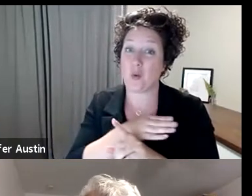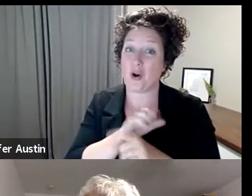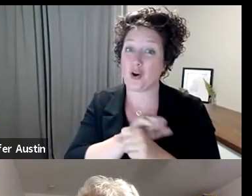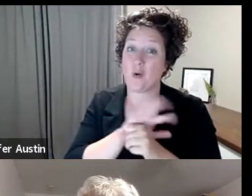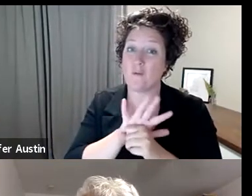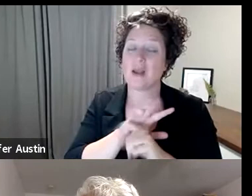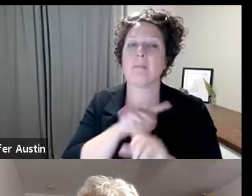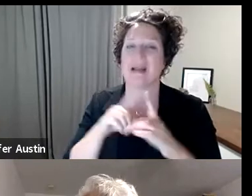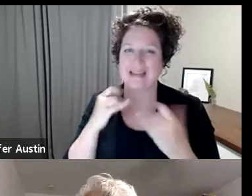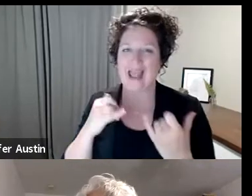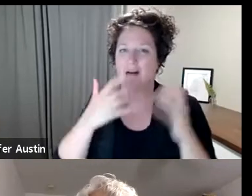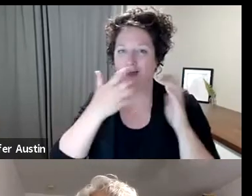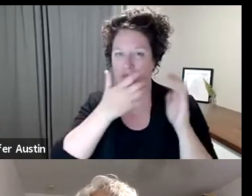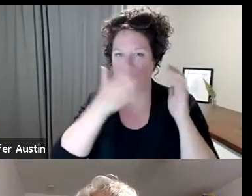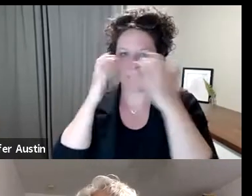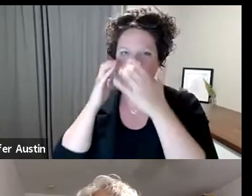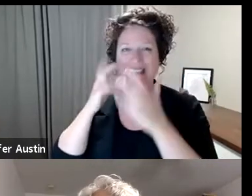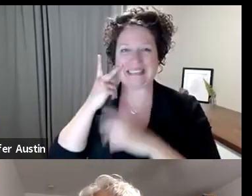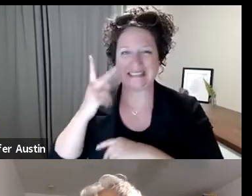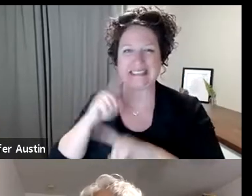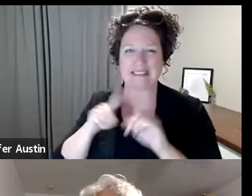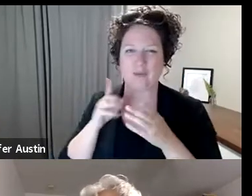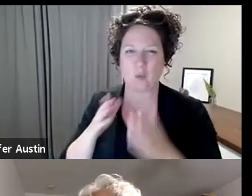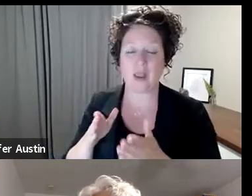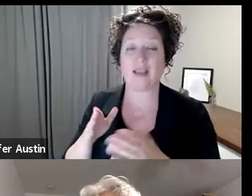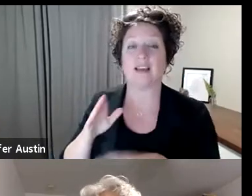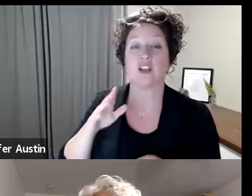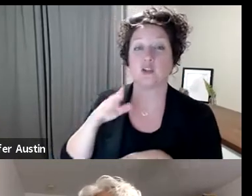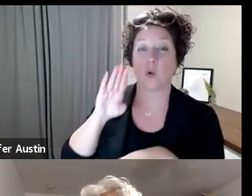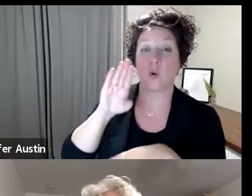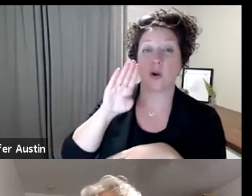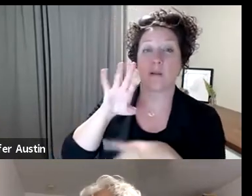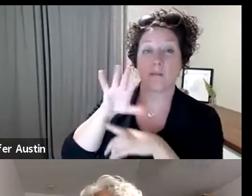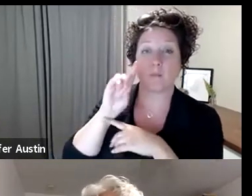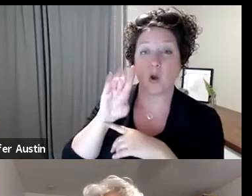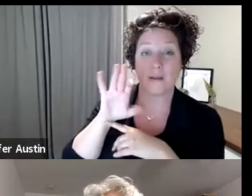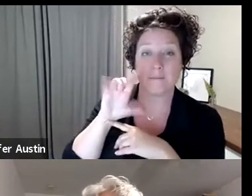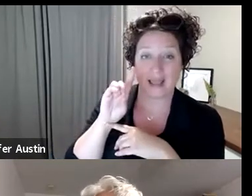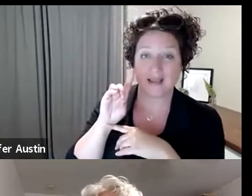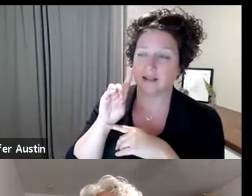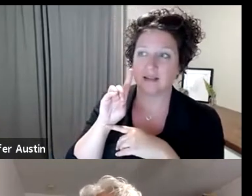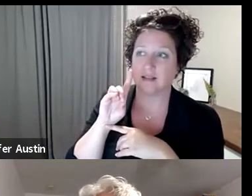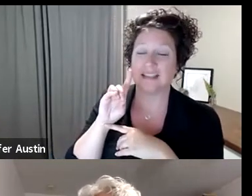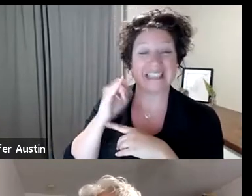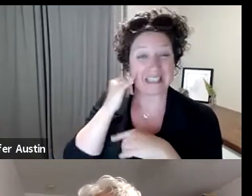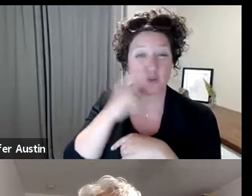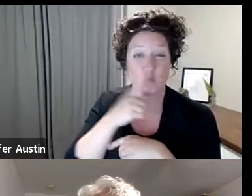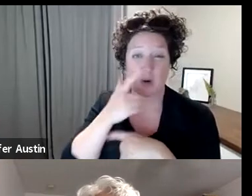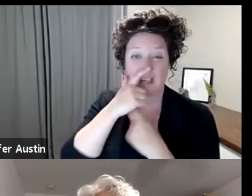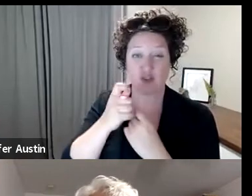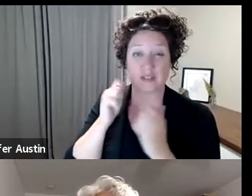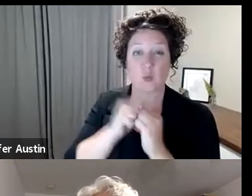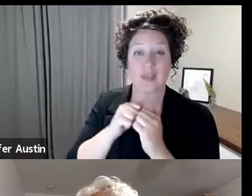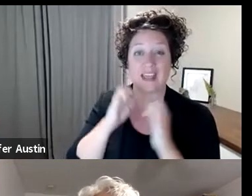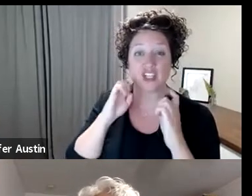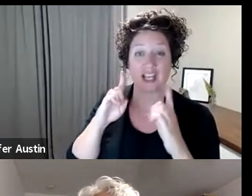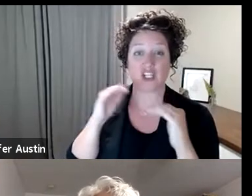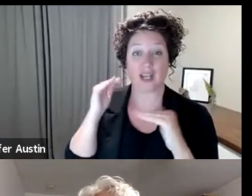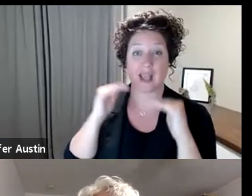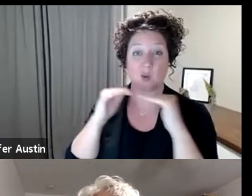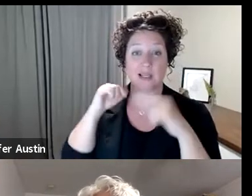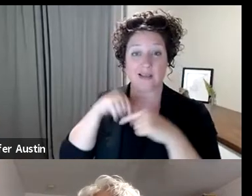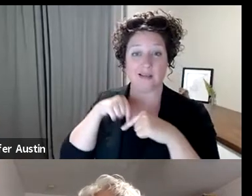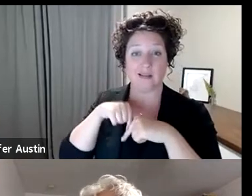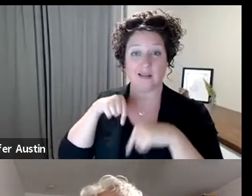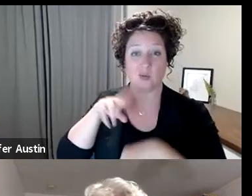see it in a different way. And so broadband is just straight up, if you're interested in educational equity in the United States,